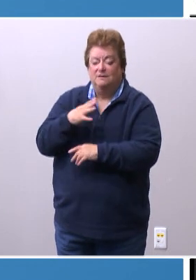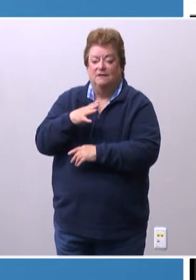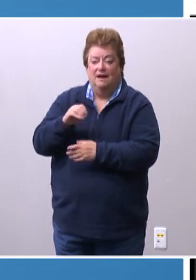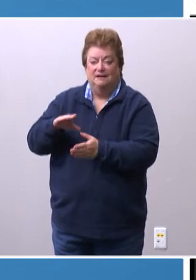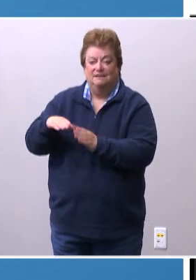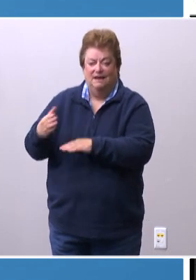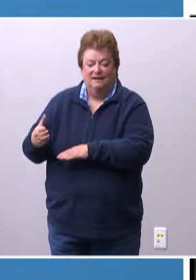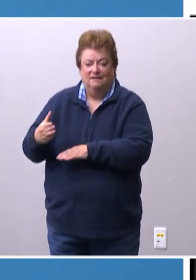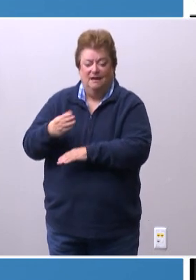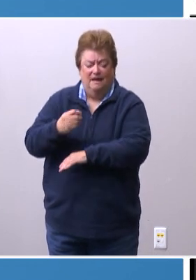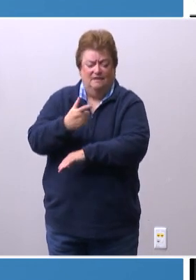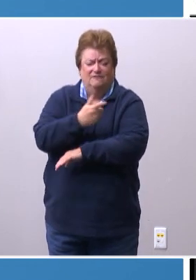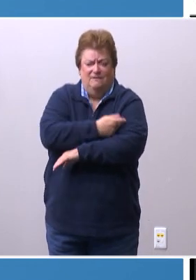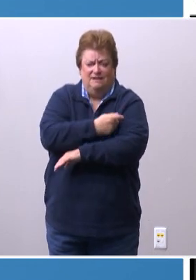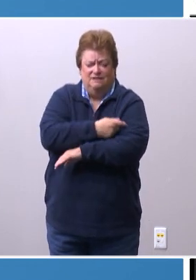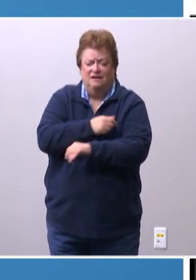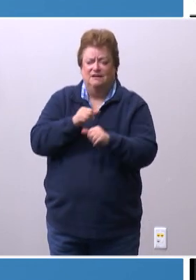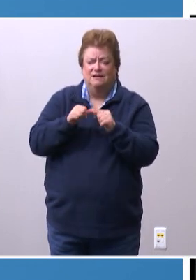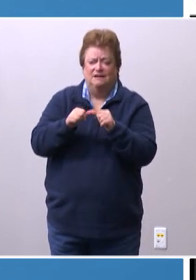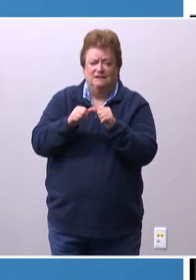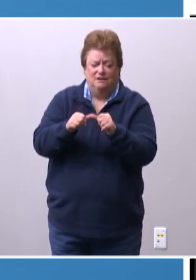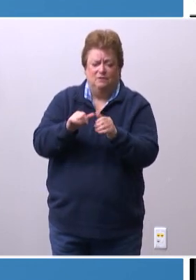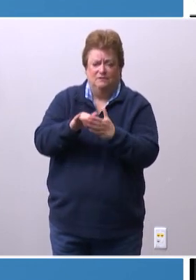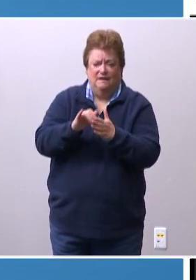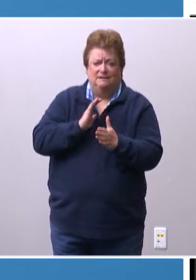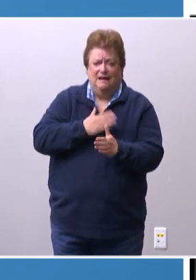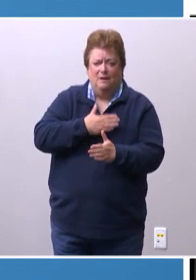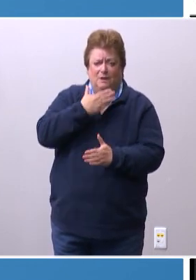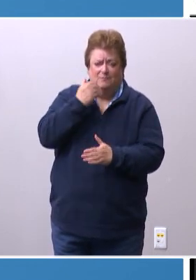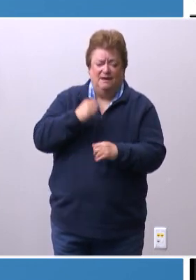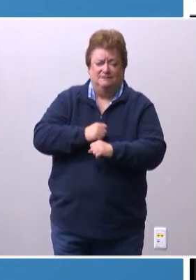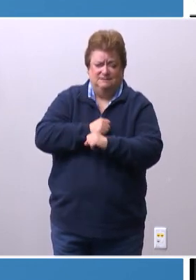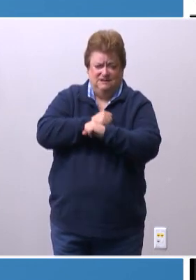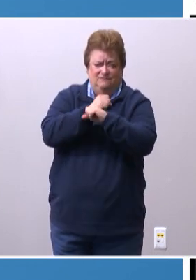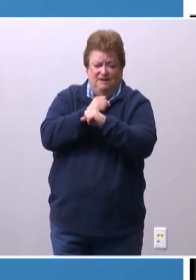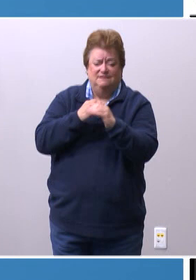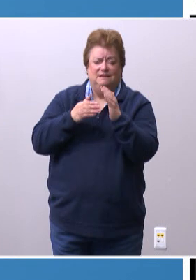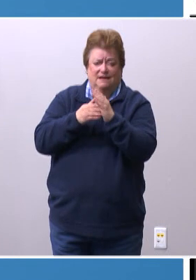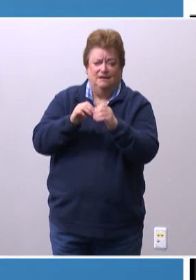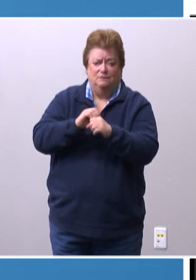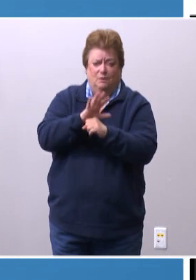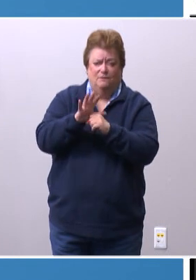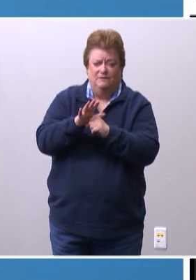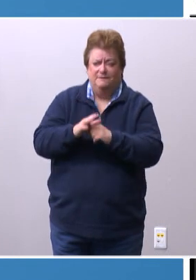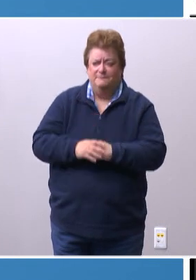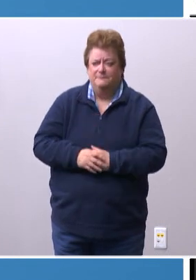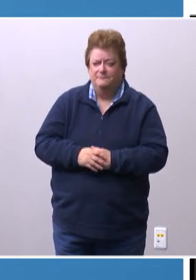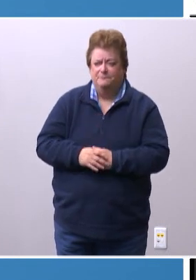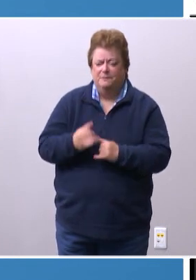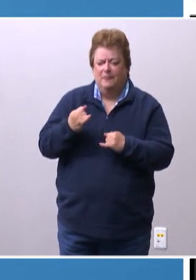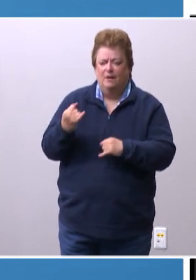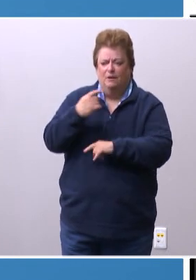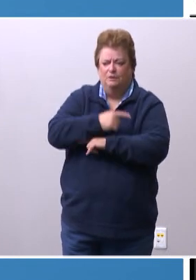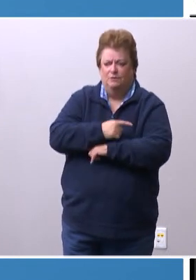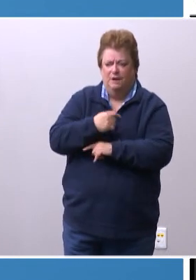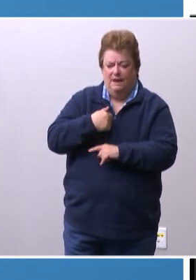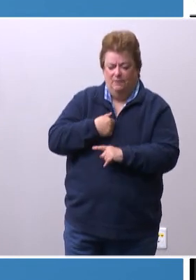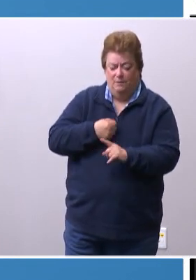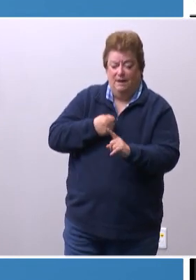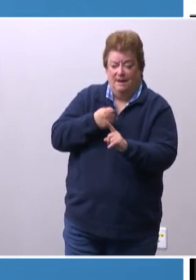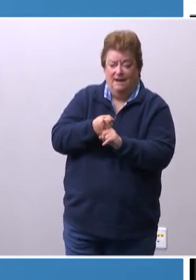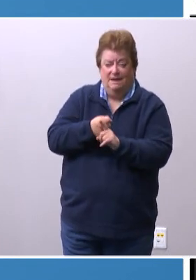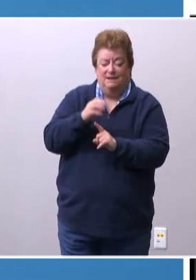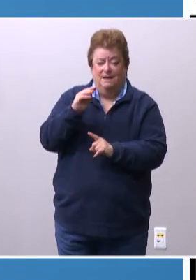and vaccination continues to be our best defense against the Delta variant. Today, we're hitting a milestone